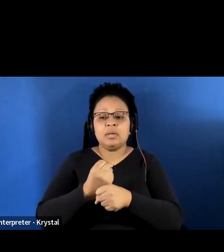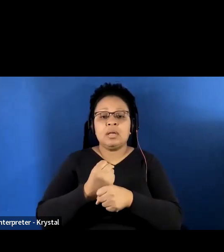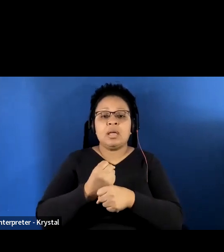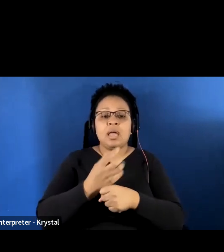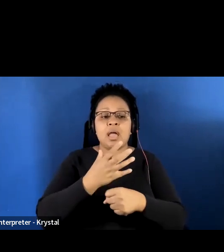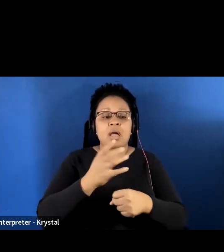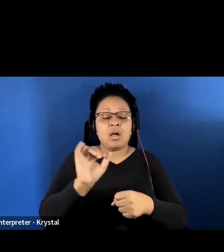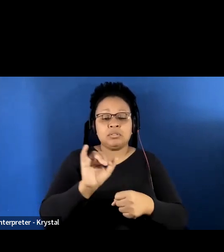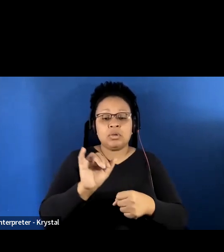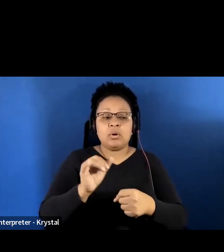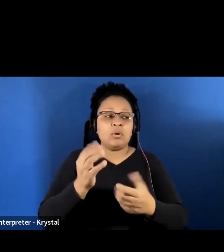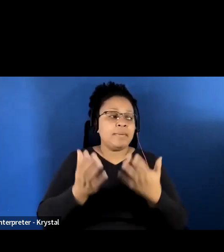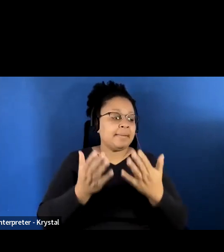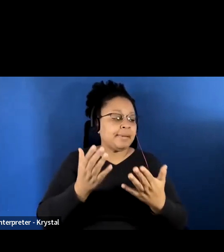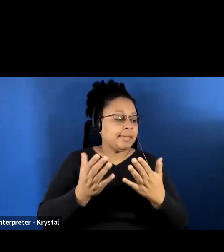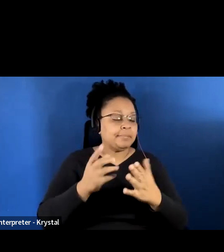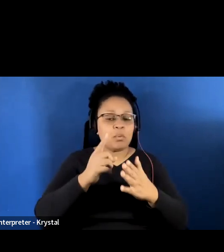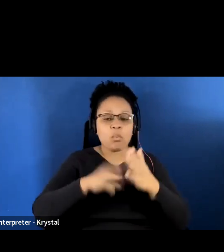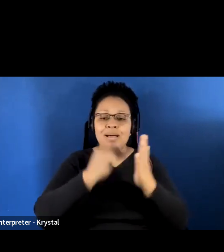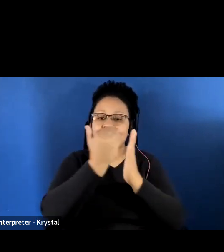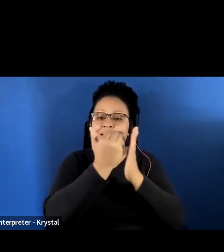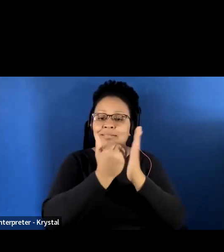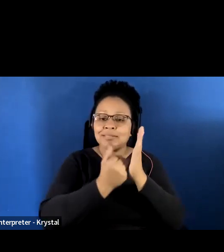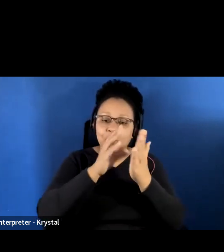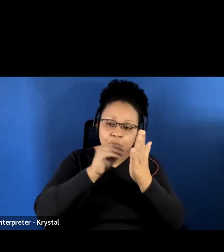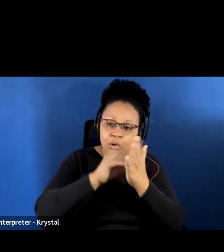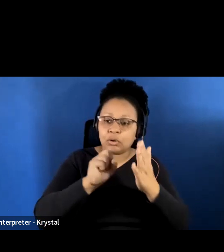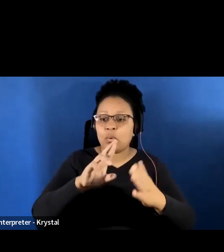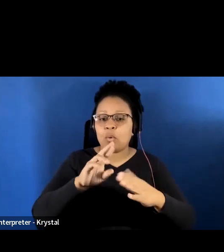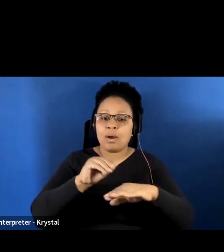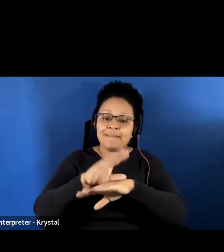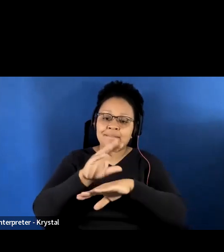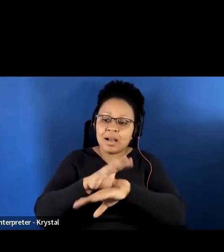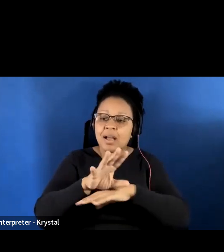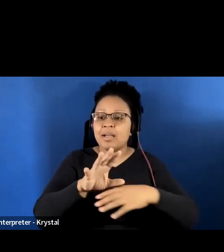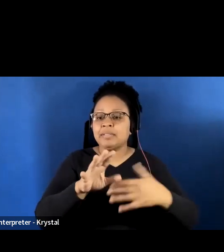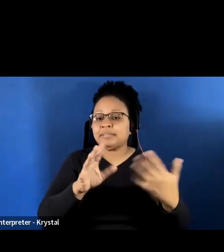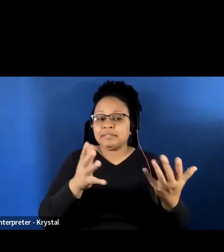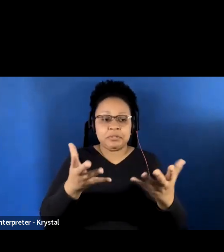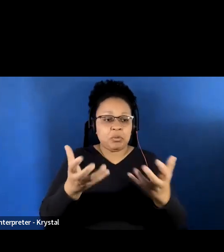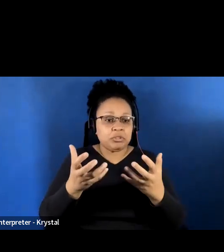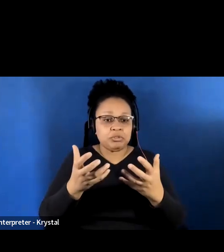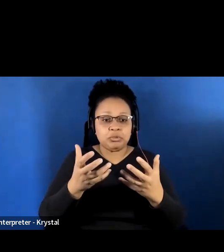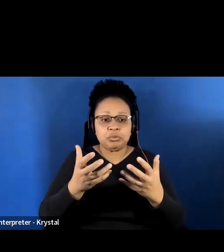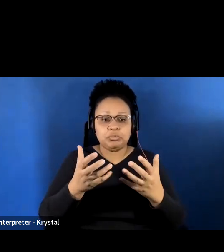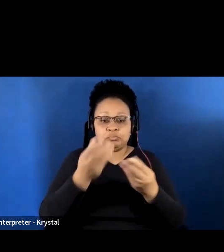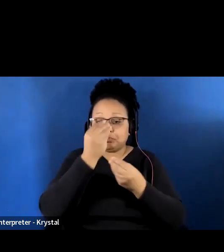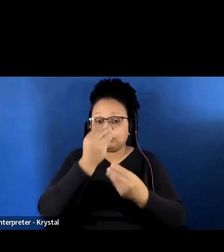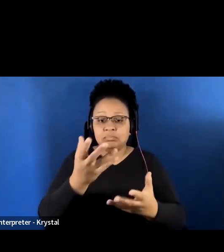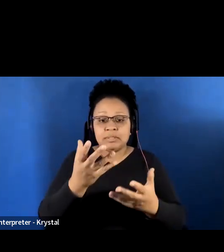advice or maybe lessons learned are there that anyone would be willing to